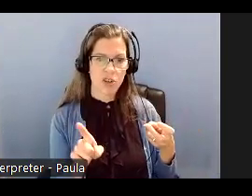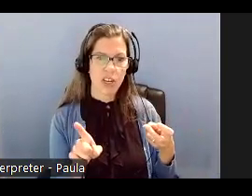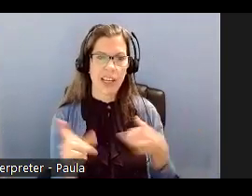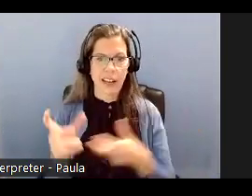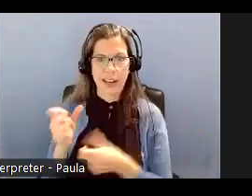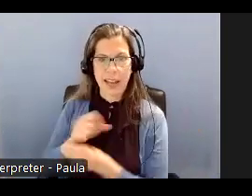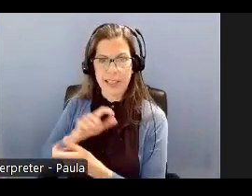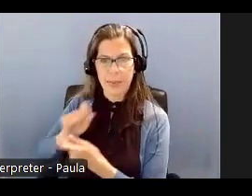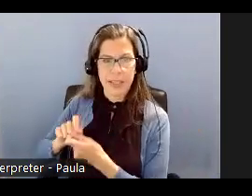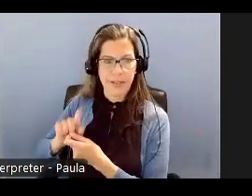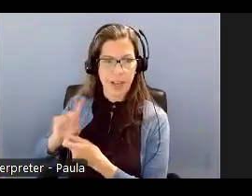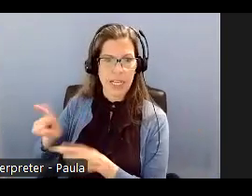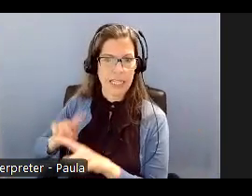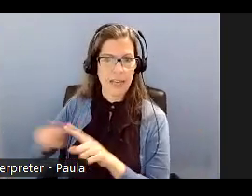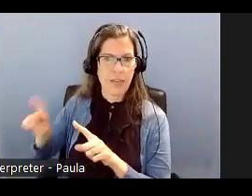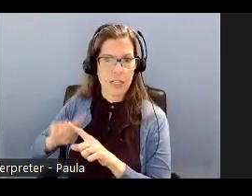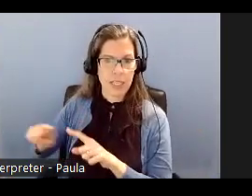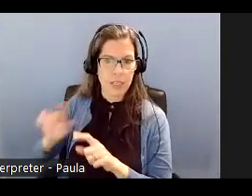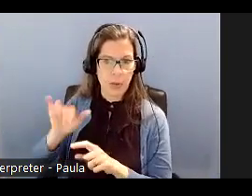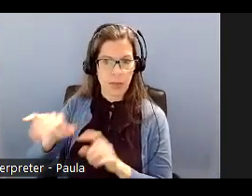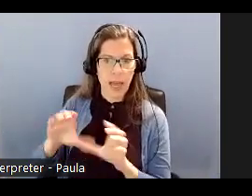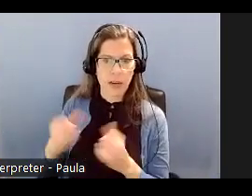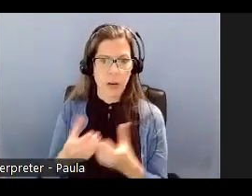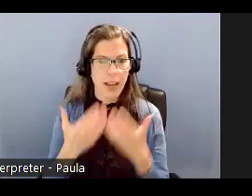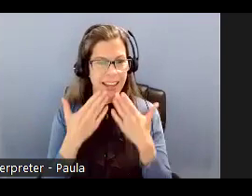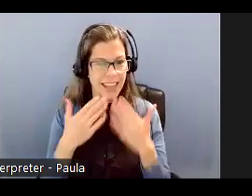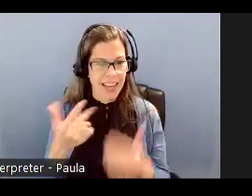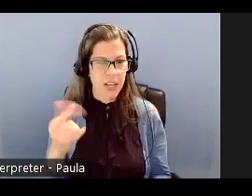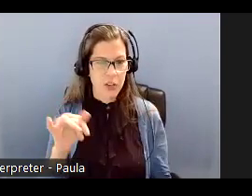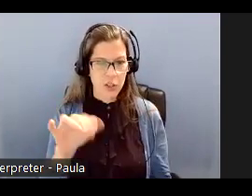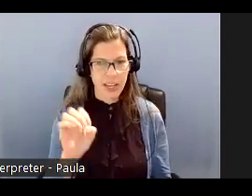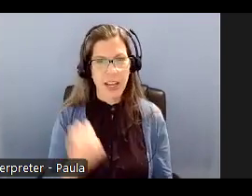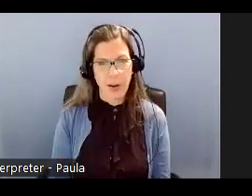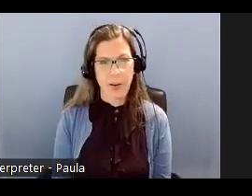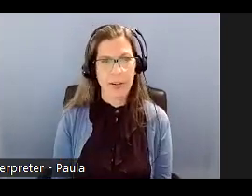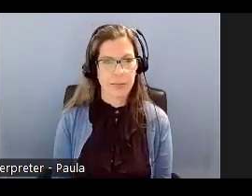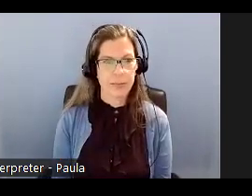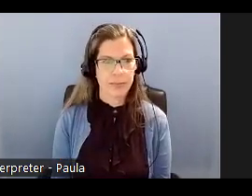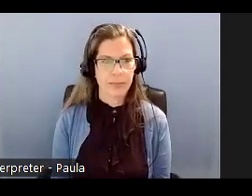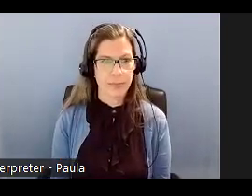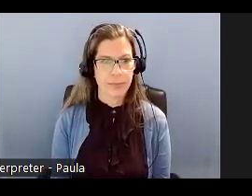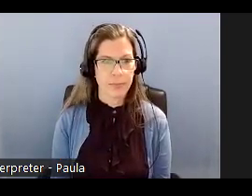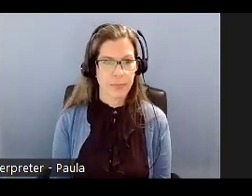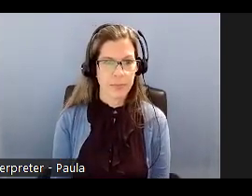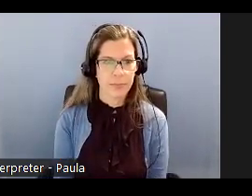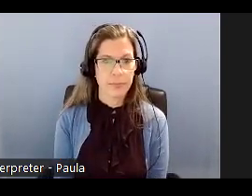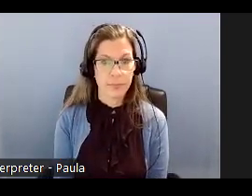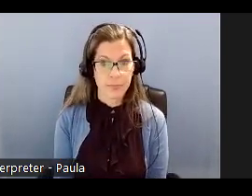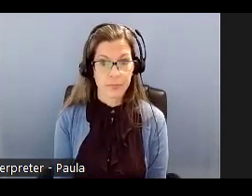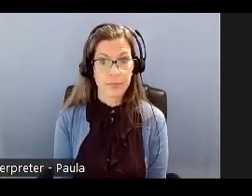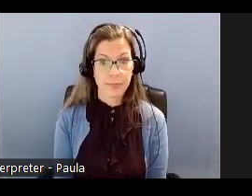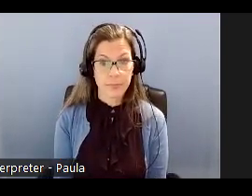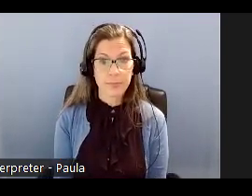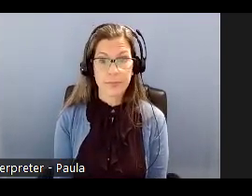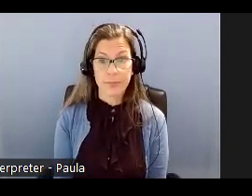to that group. I can appreciate that, Gio. Thank you. So a couple